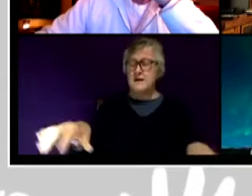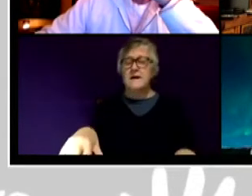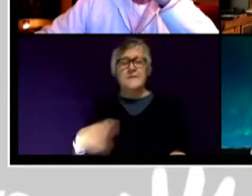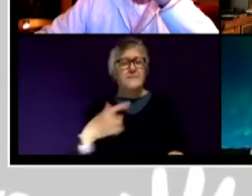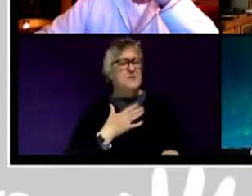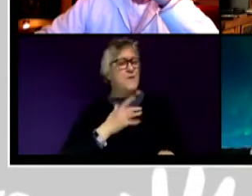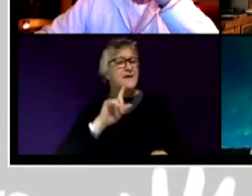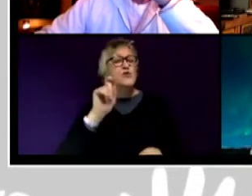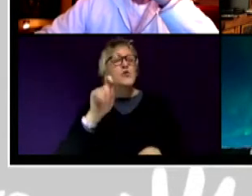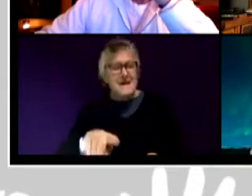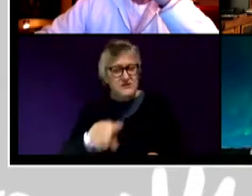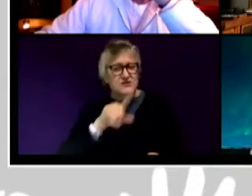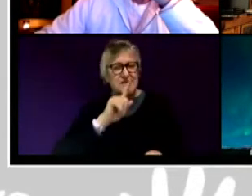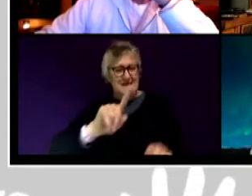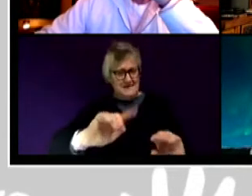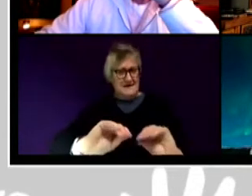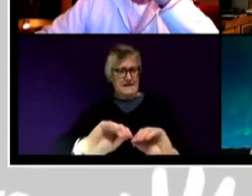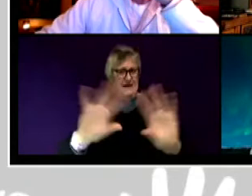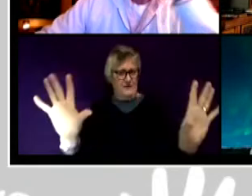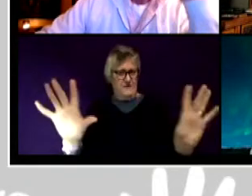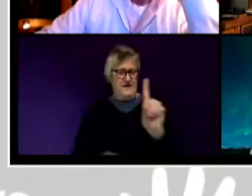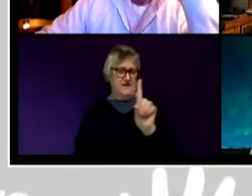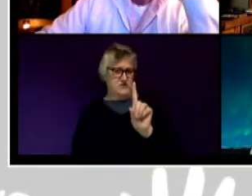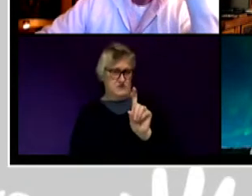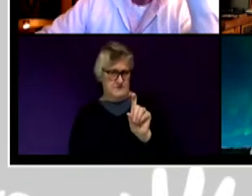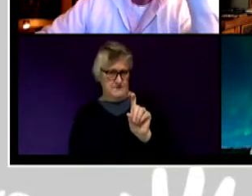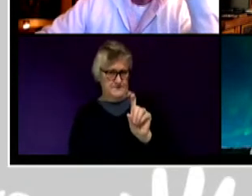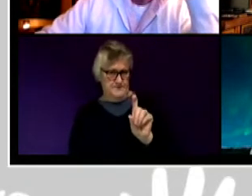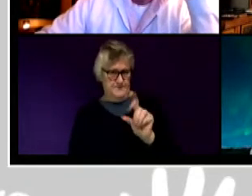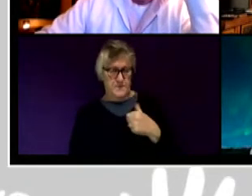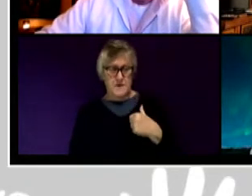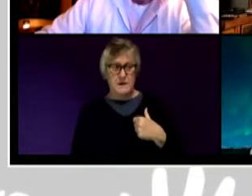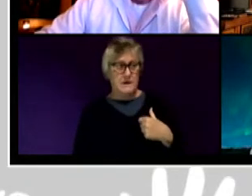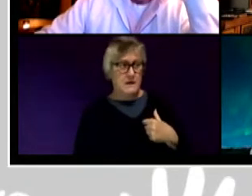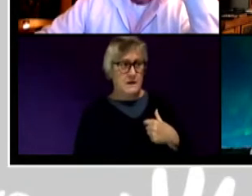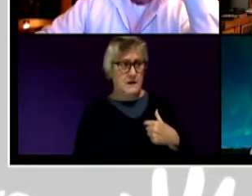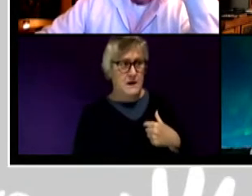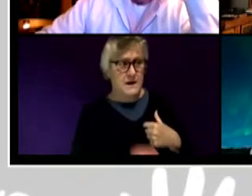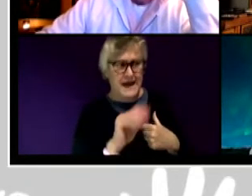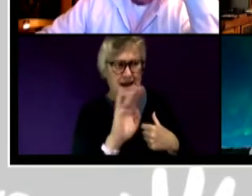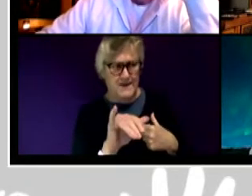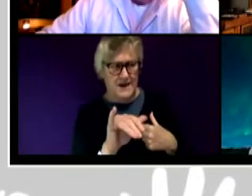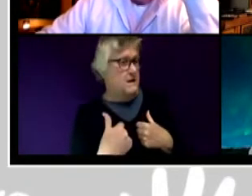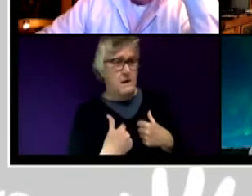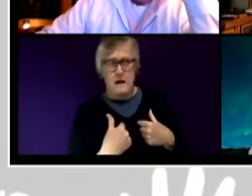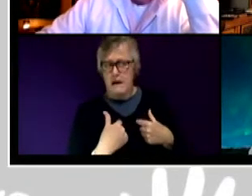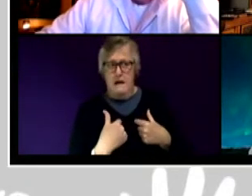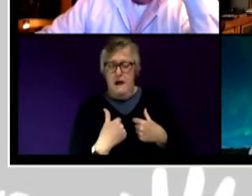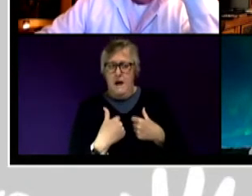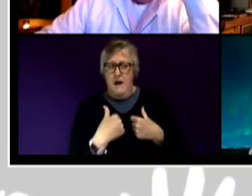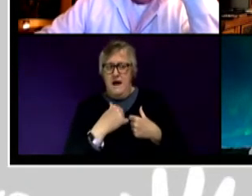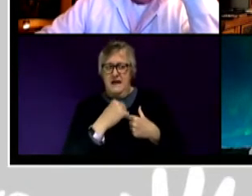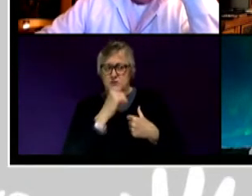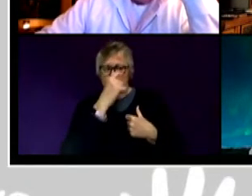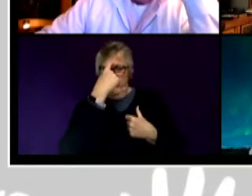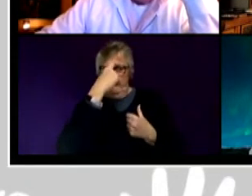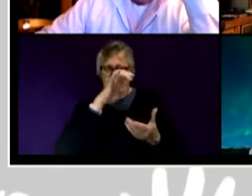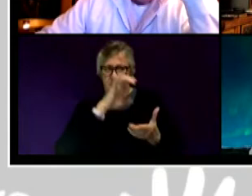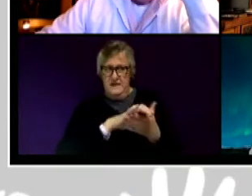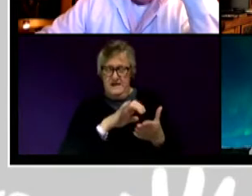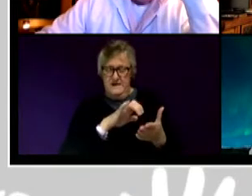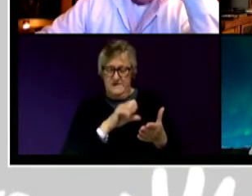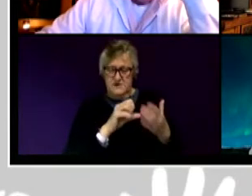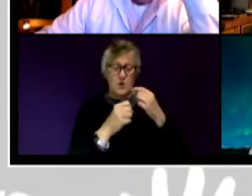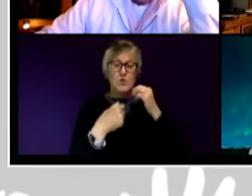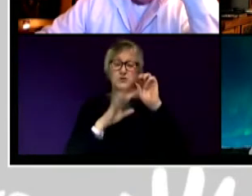clarification. I am not under that impression, and we're talking about operations a piece up, and